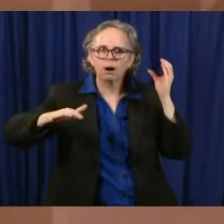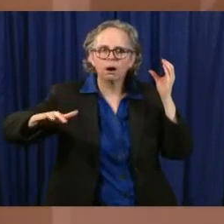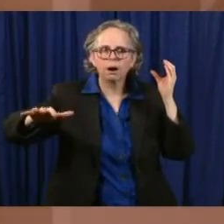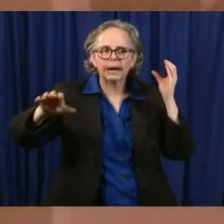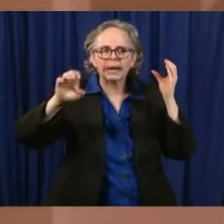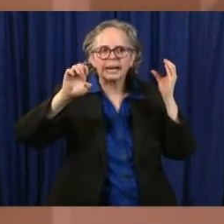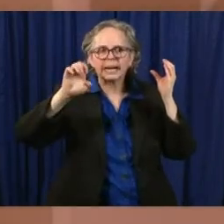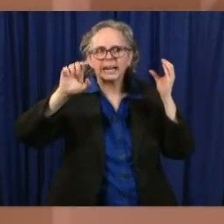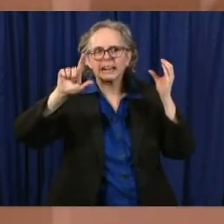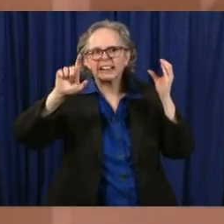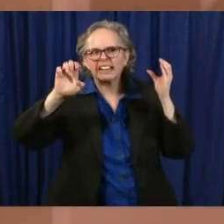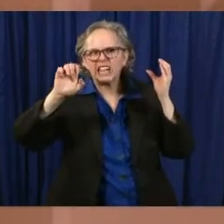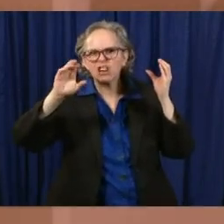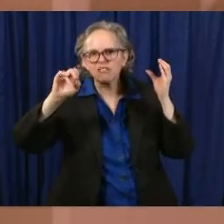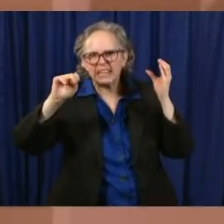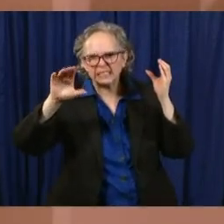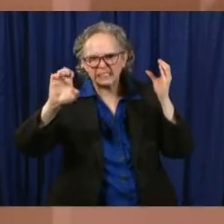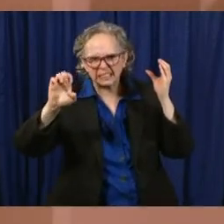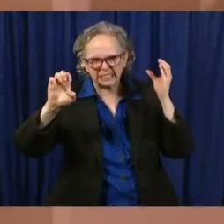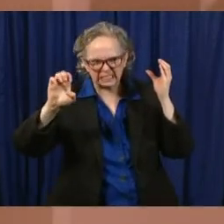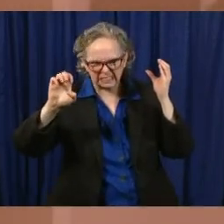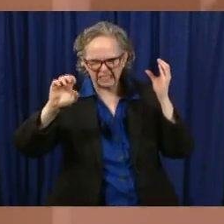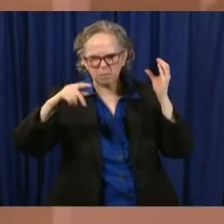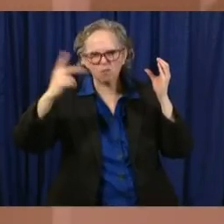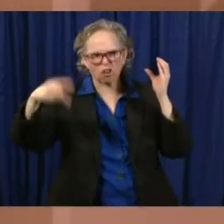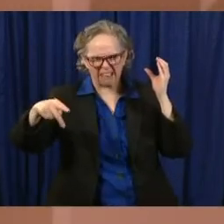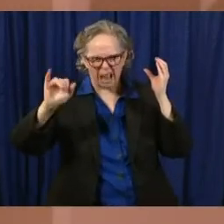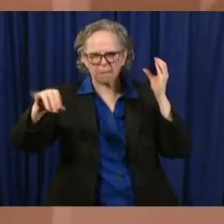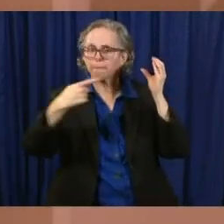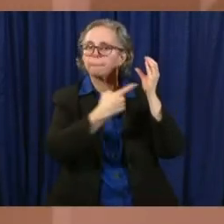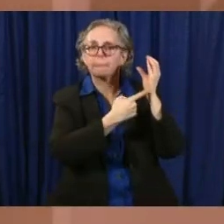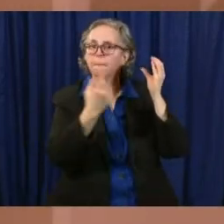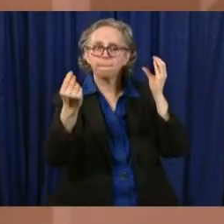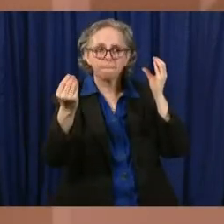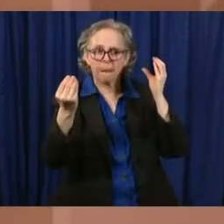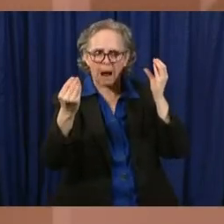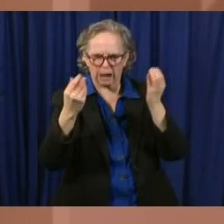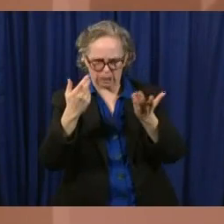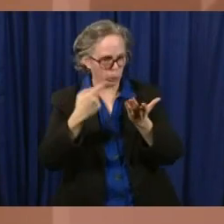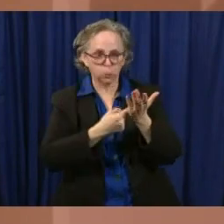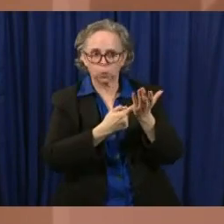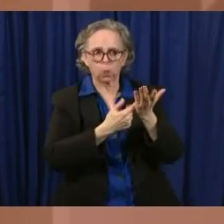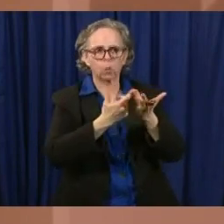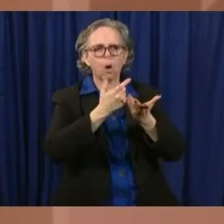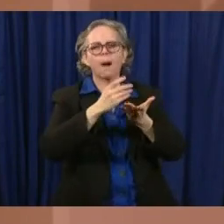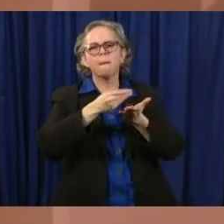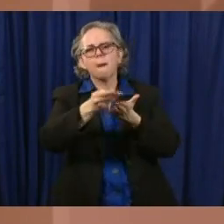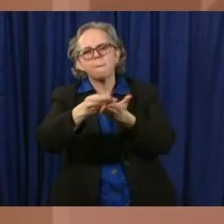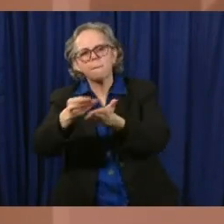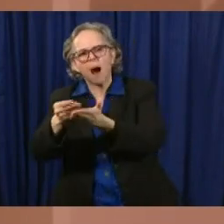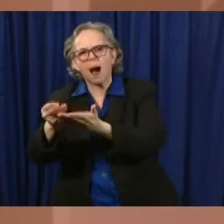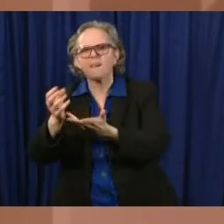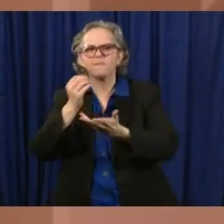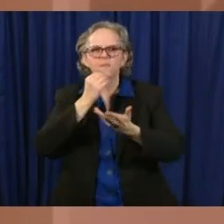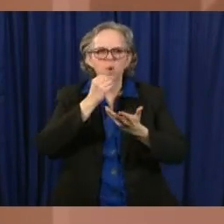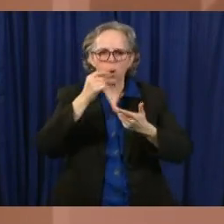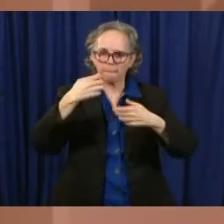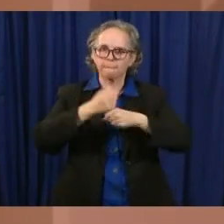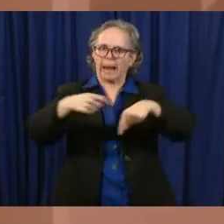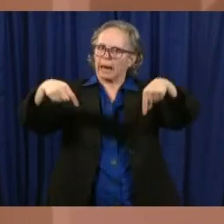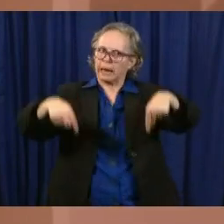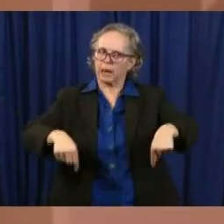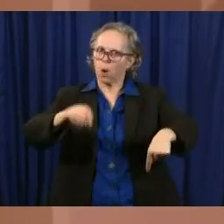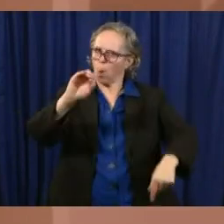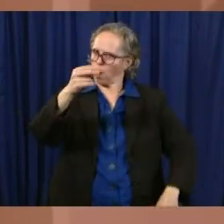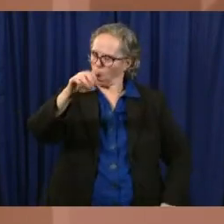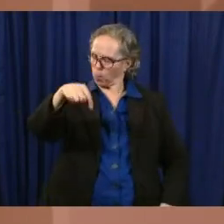Association of Food Banks will purchase Ohio-made commodities such as milk to distribute to food banks across Ohio. We know that the